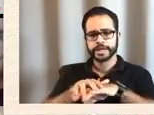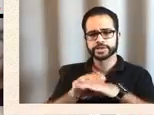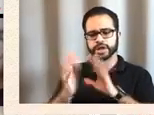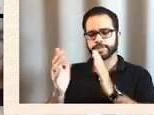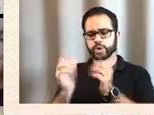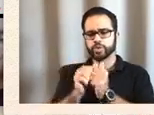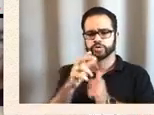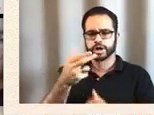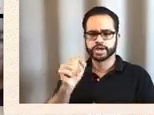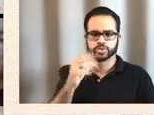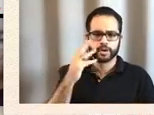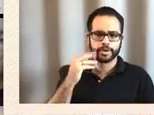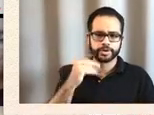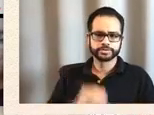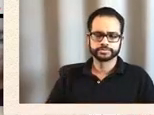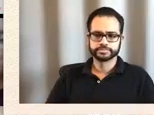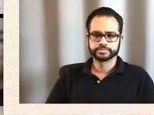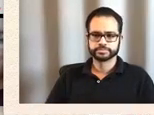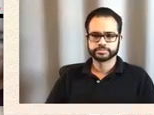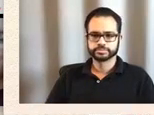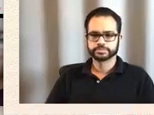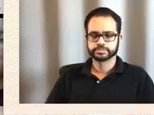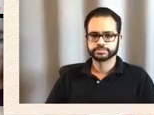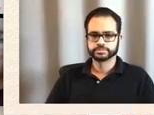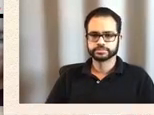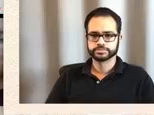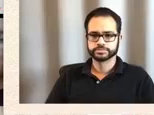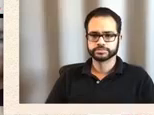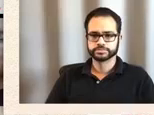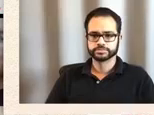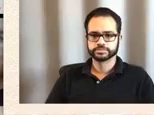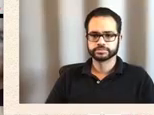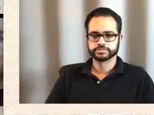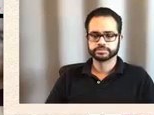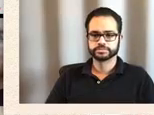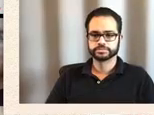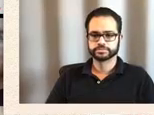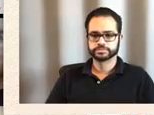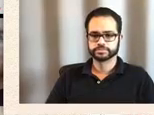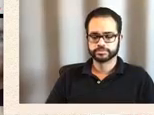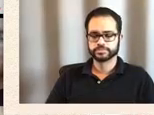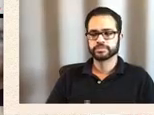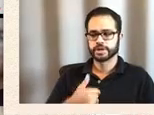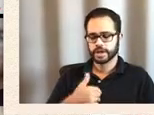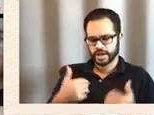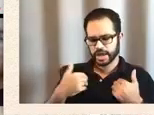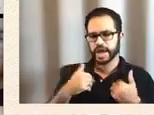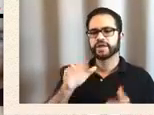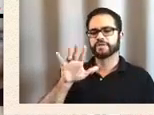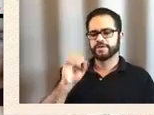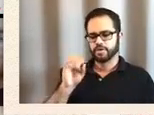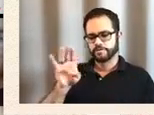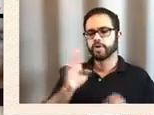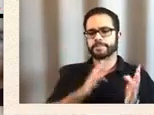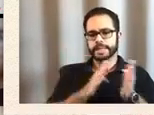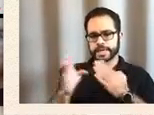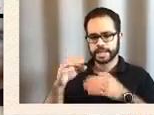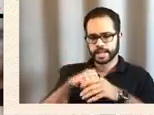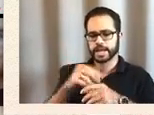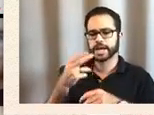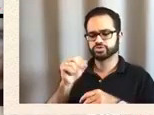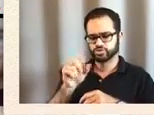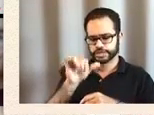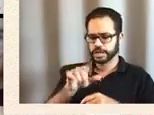experiences. So my experience, I had a 504 plan, and it did help me.